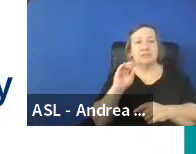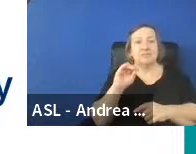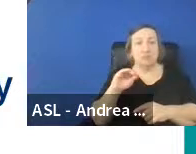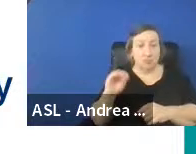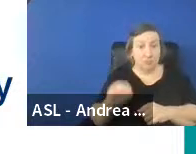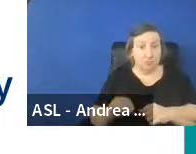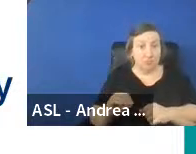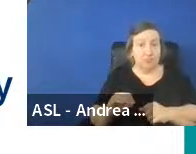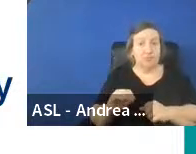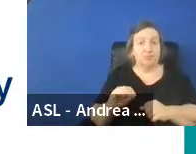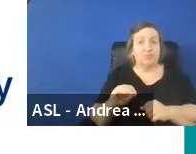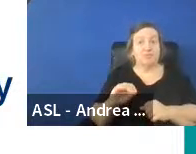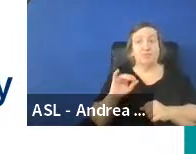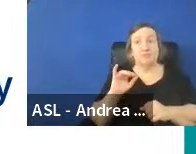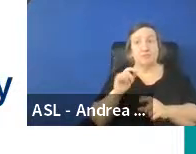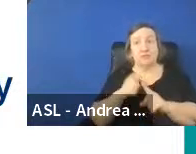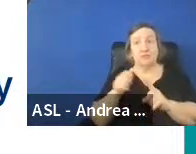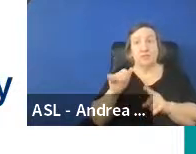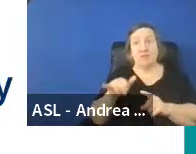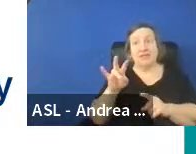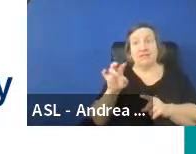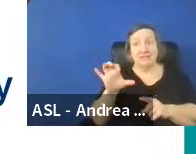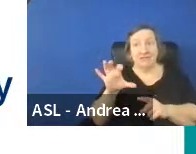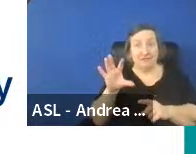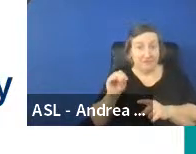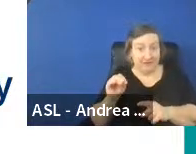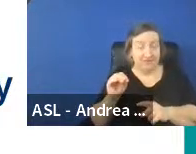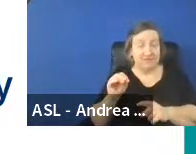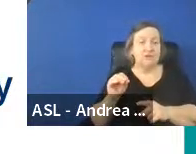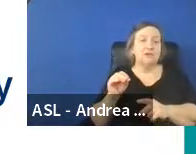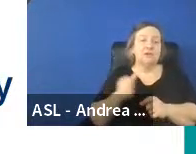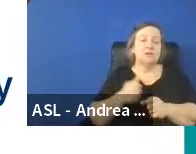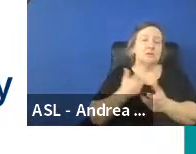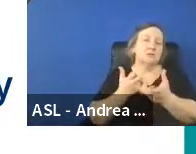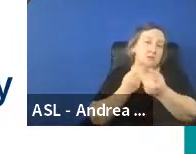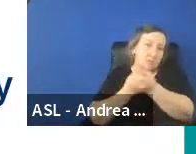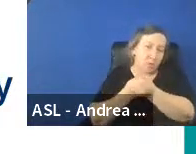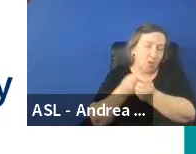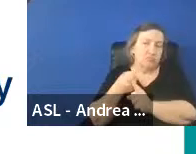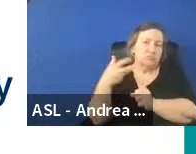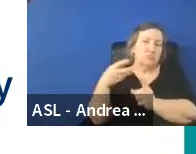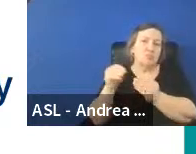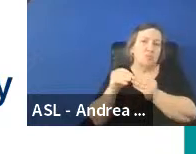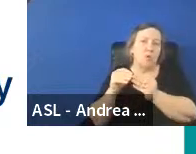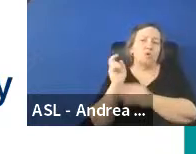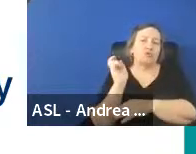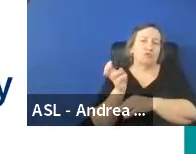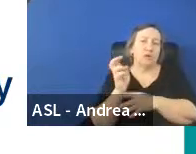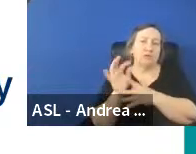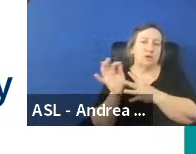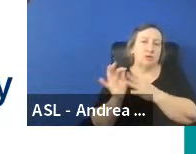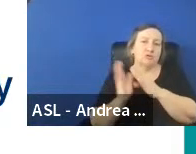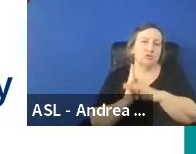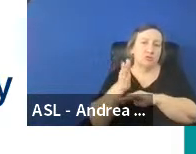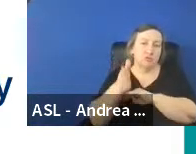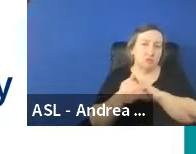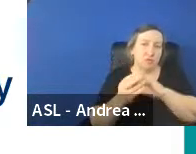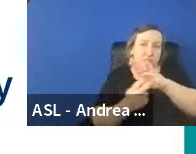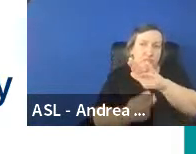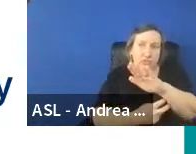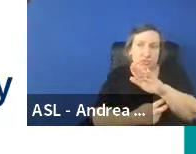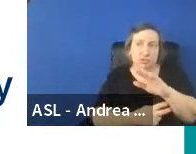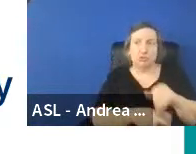those 750 comments expressed support for expanding transit options across the bridge,